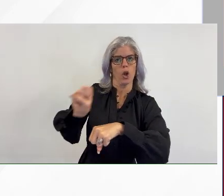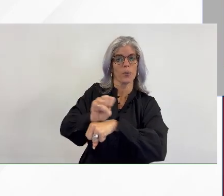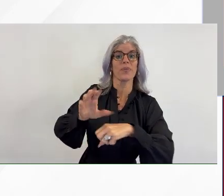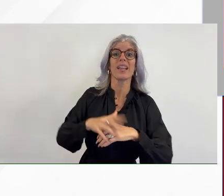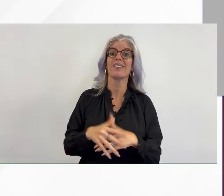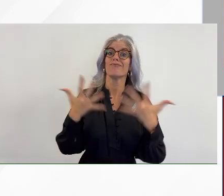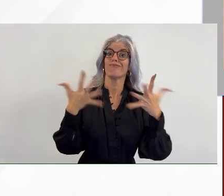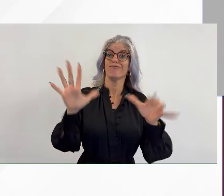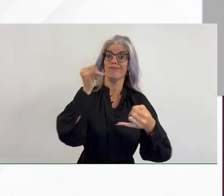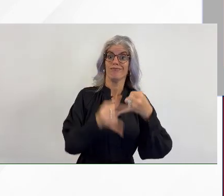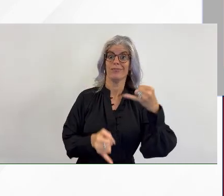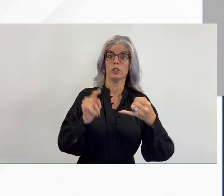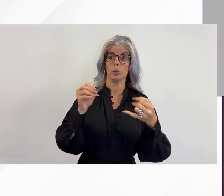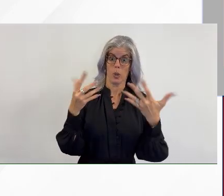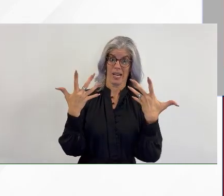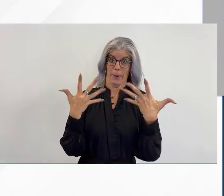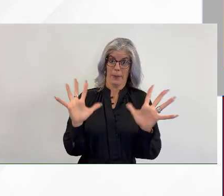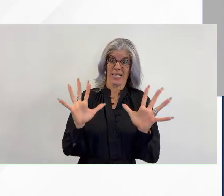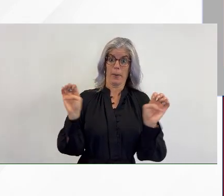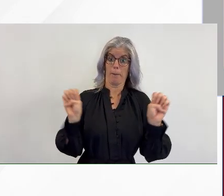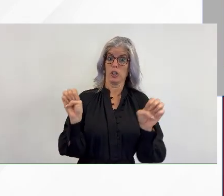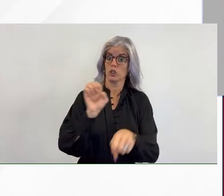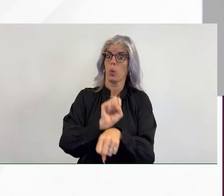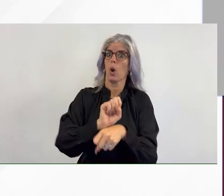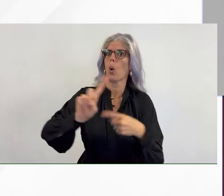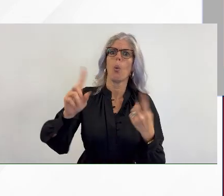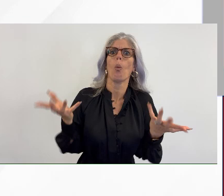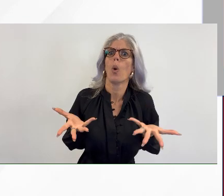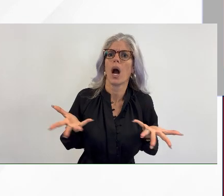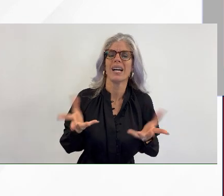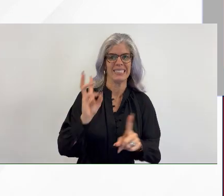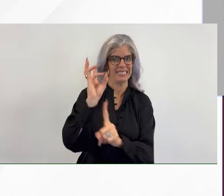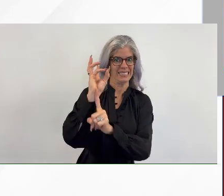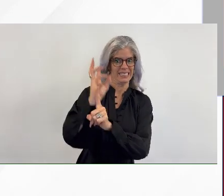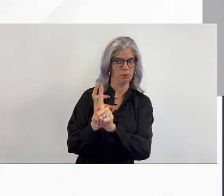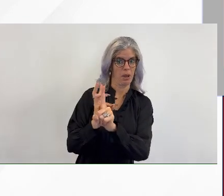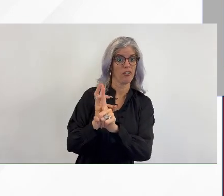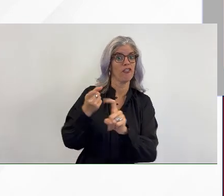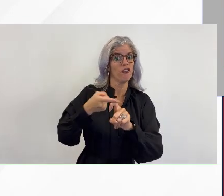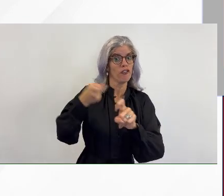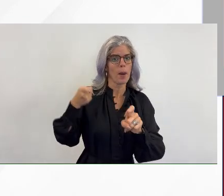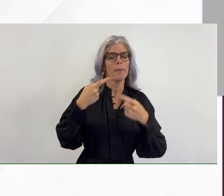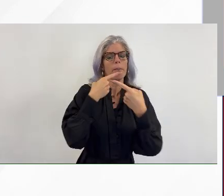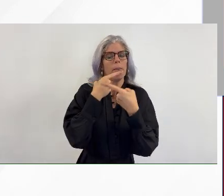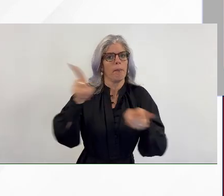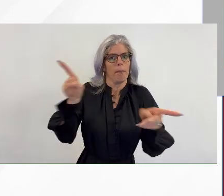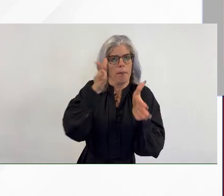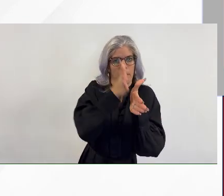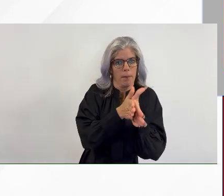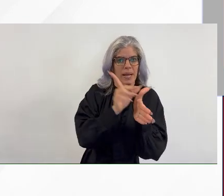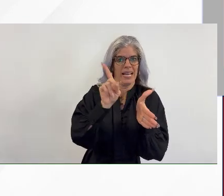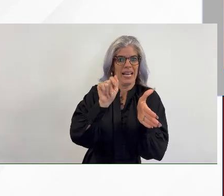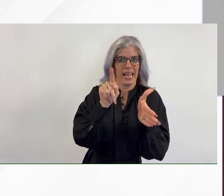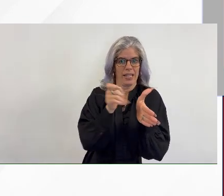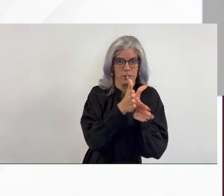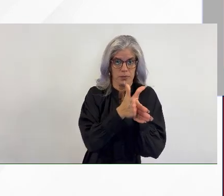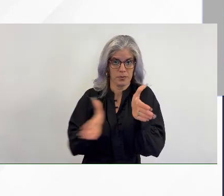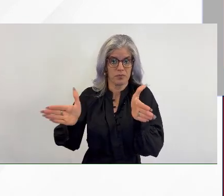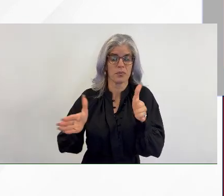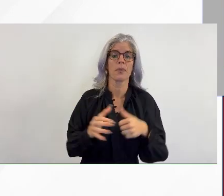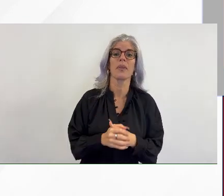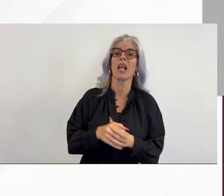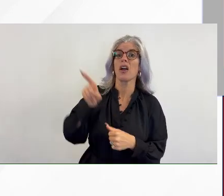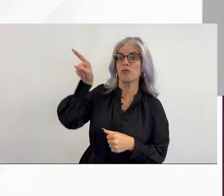grant a time extension of up to 6 months, and then FEMA may grant additional time extensions. Categories C through G are